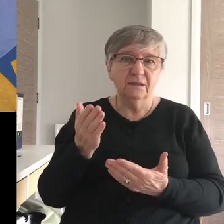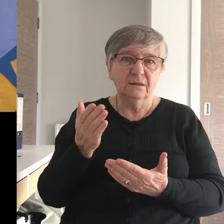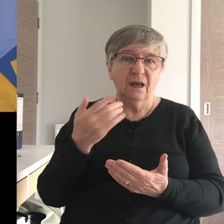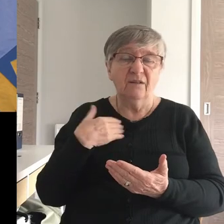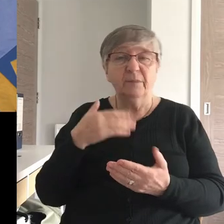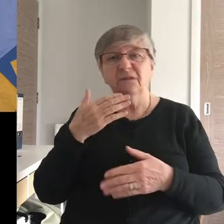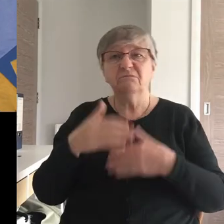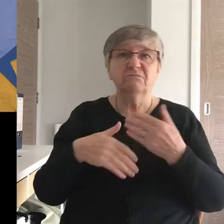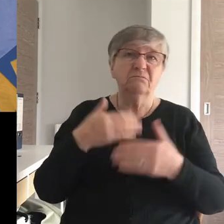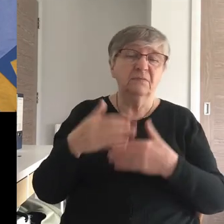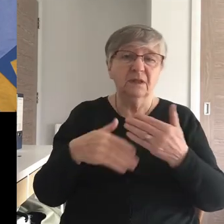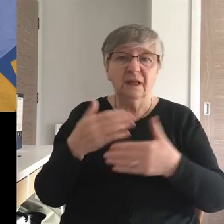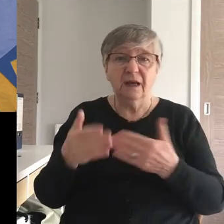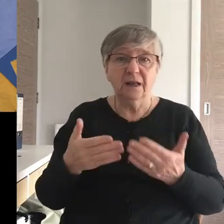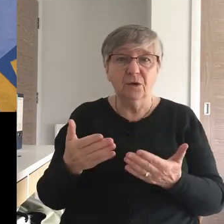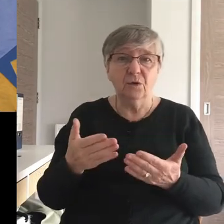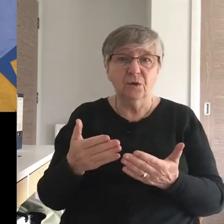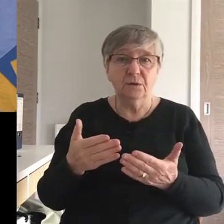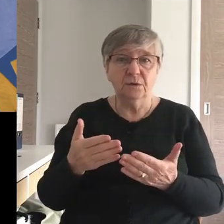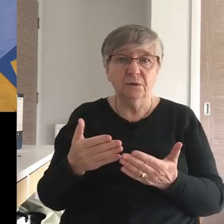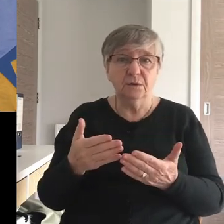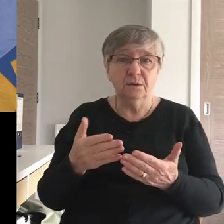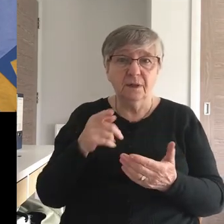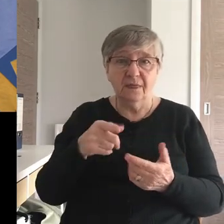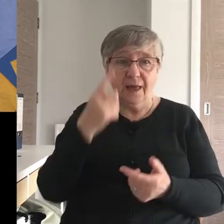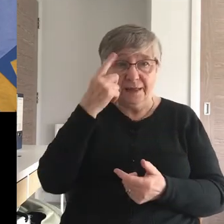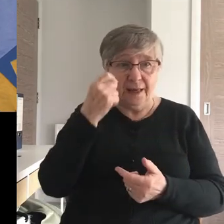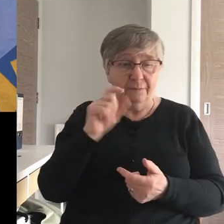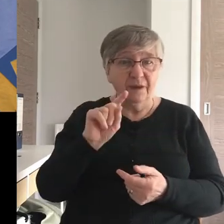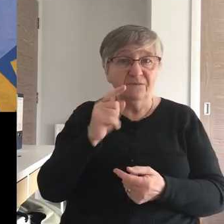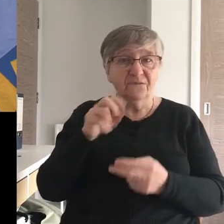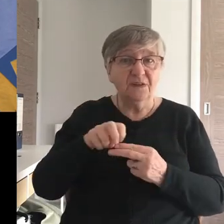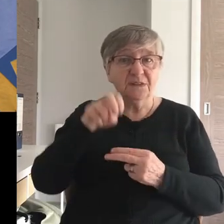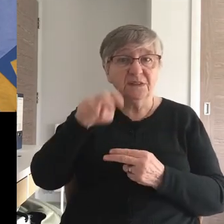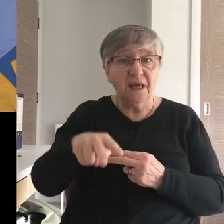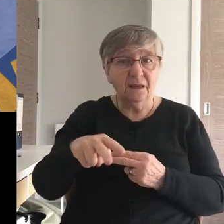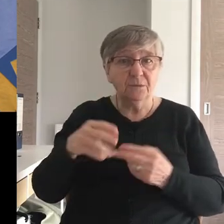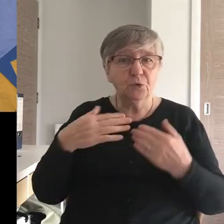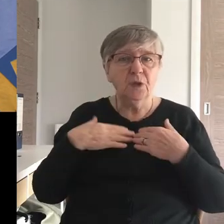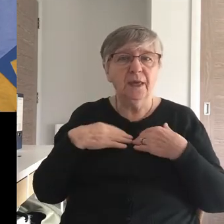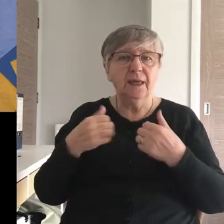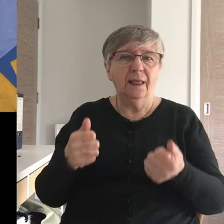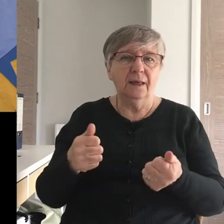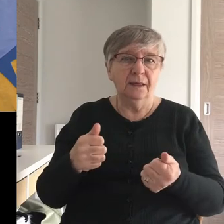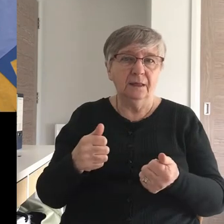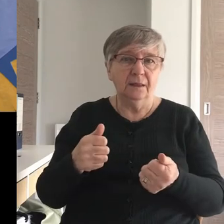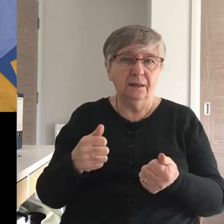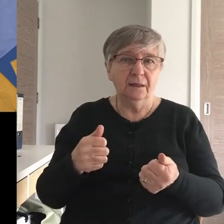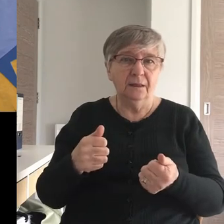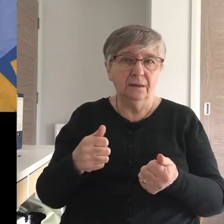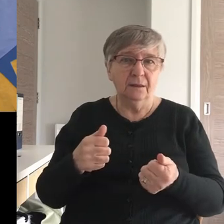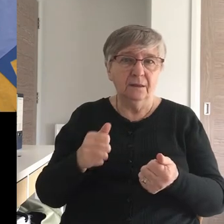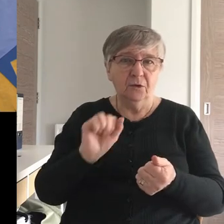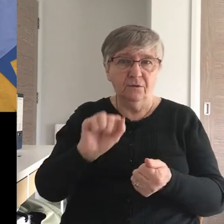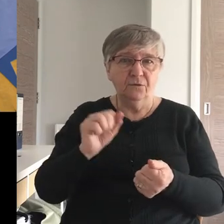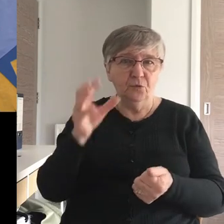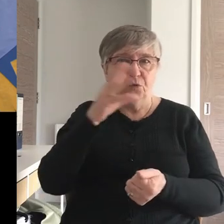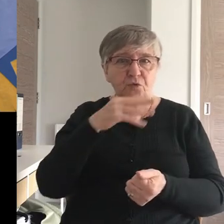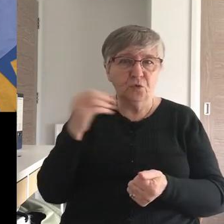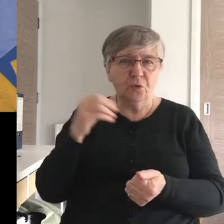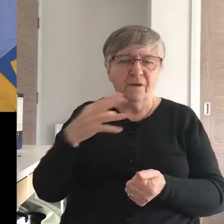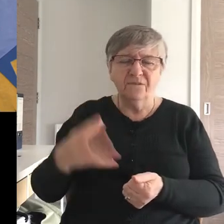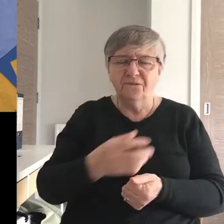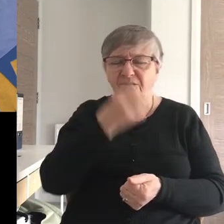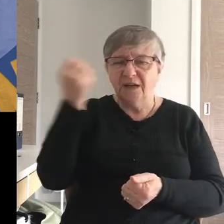the motions. That can be a first step to the healing of finding the eternal life